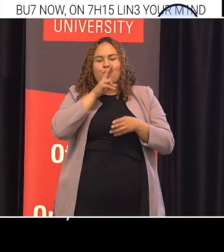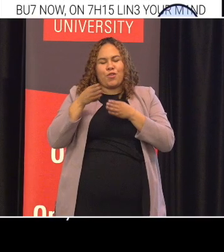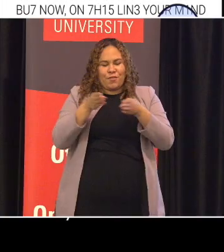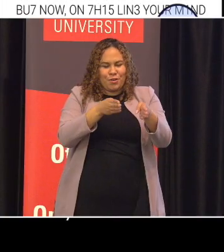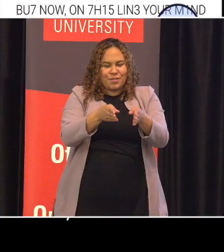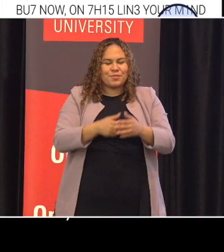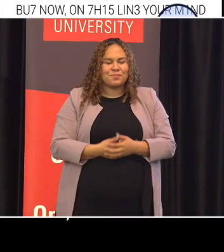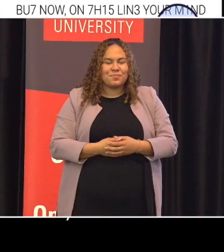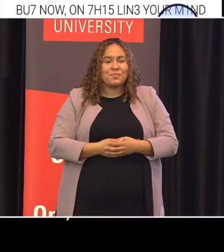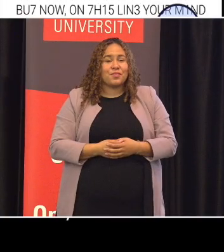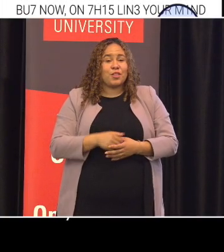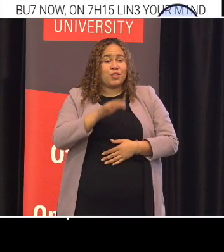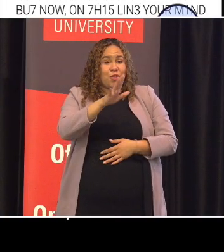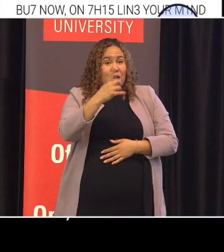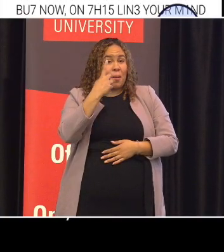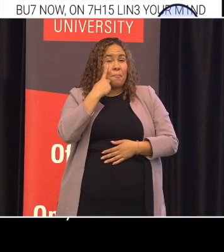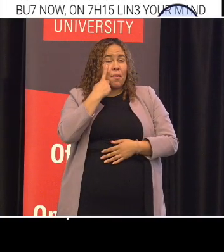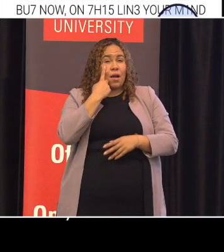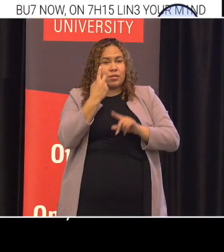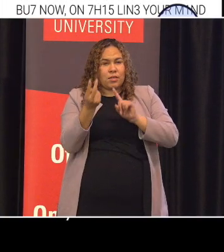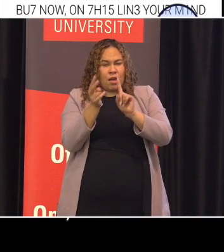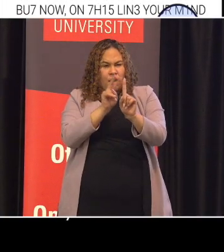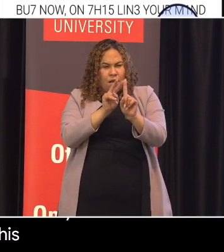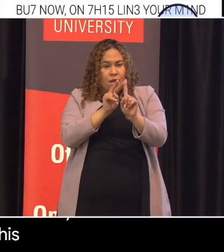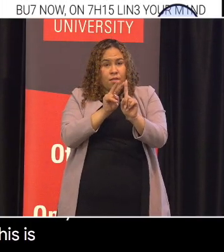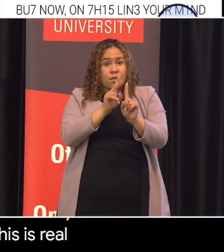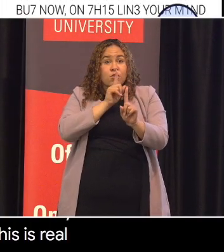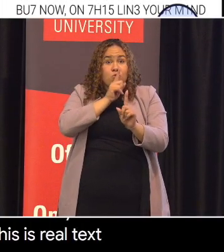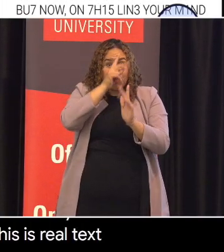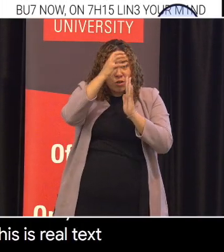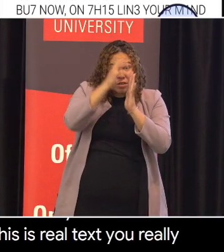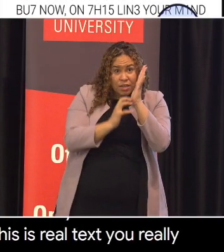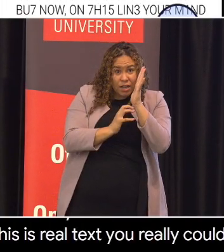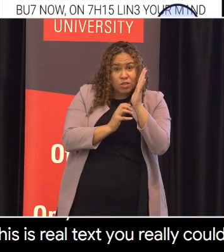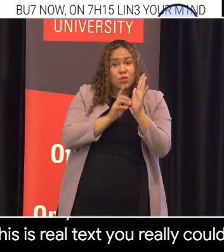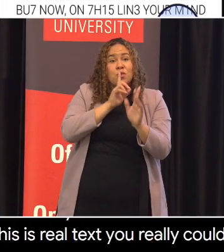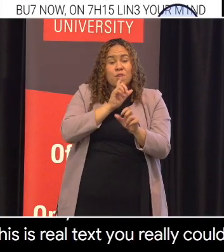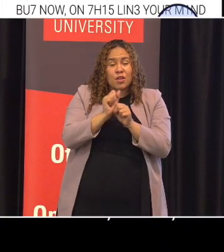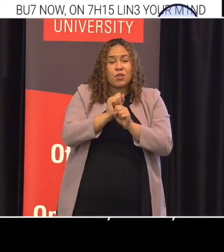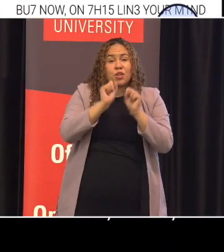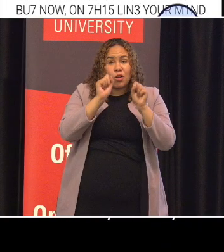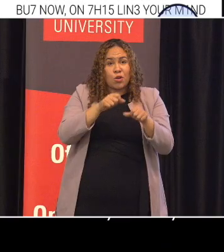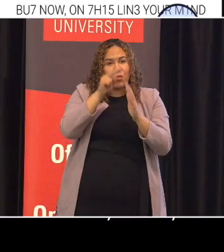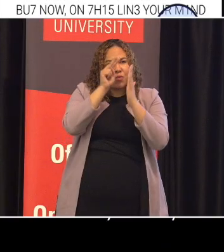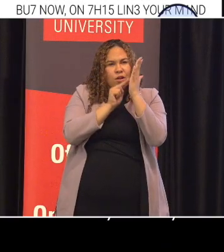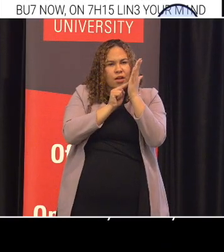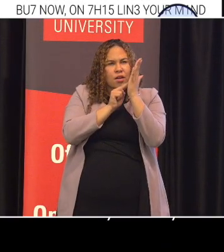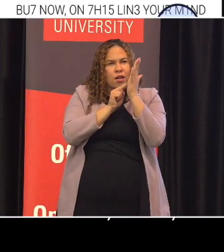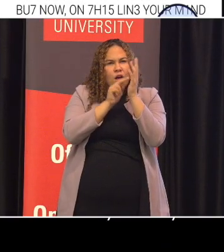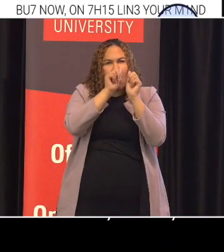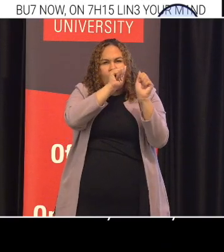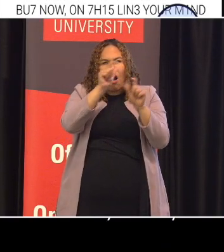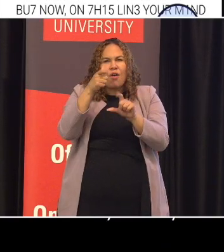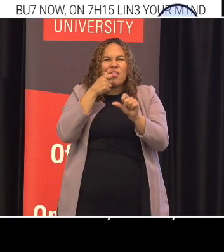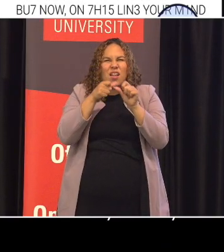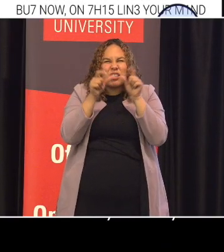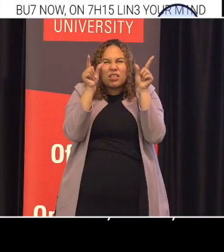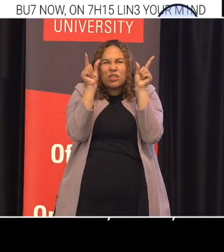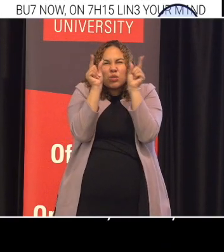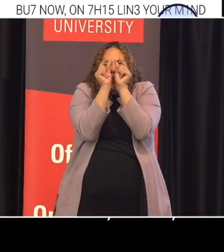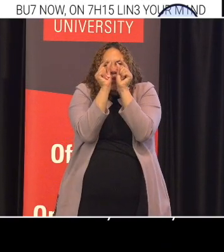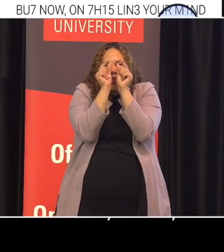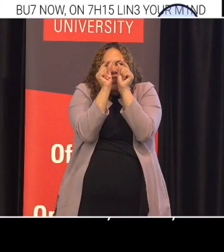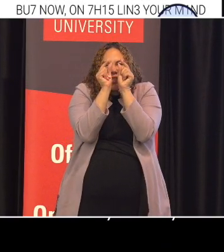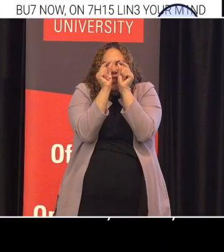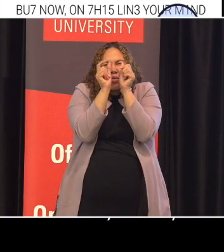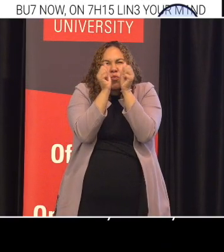eye, their brains take the text, this is real text, you really could read it, and they squish the letters together, leaving